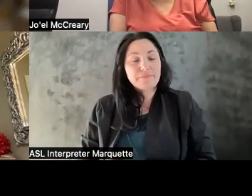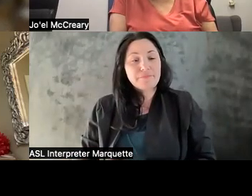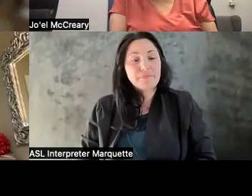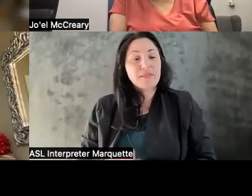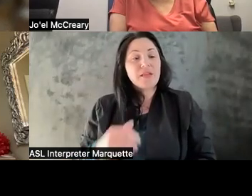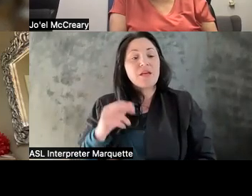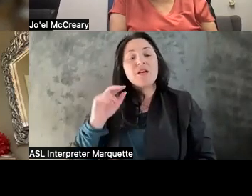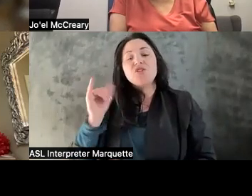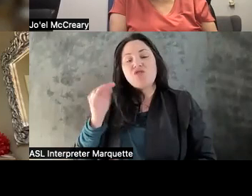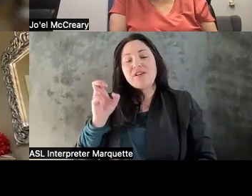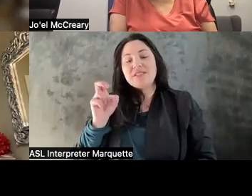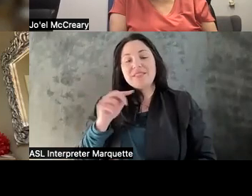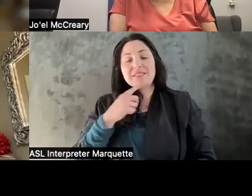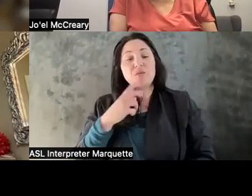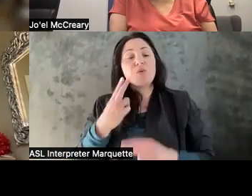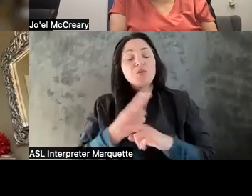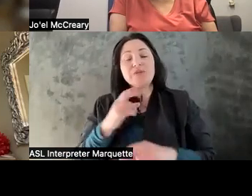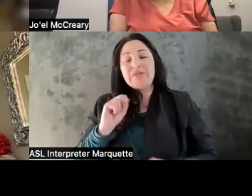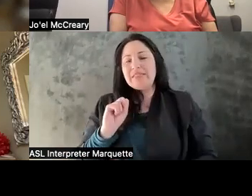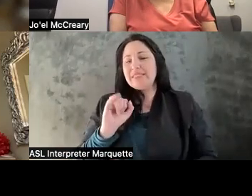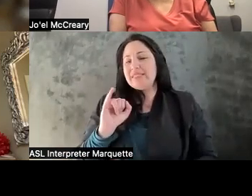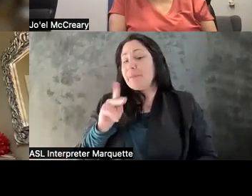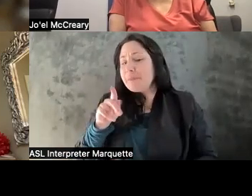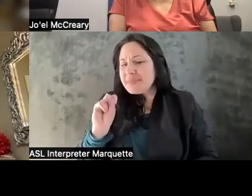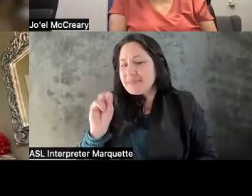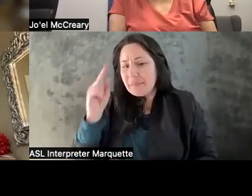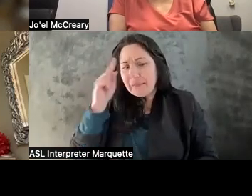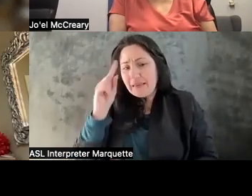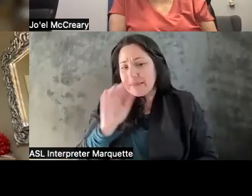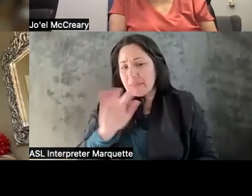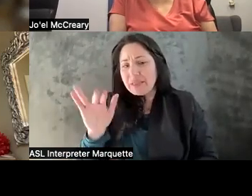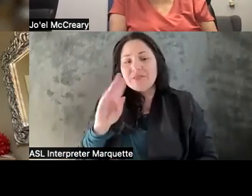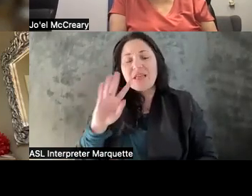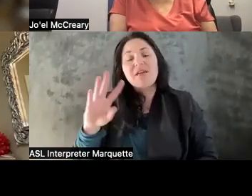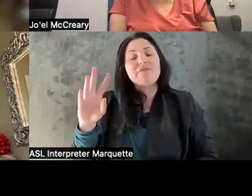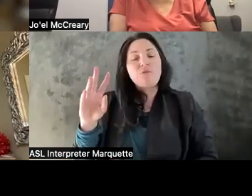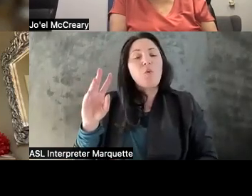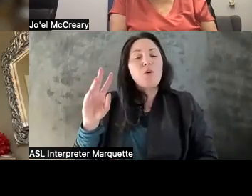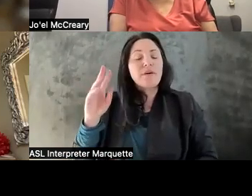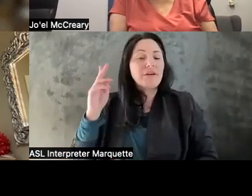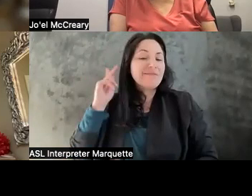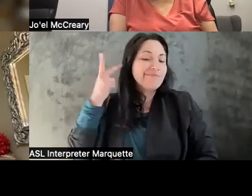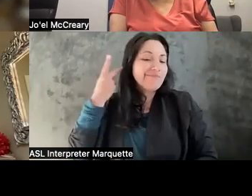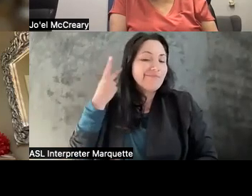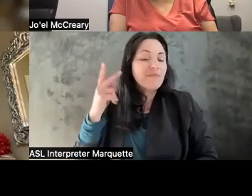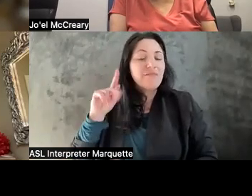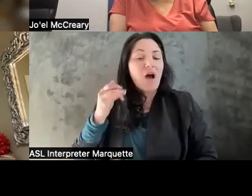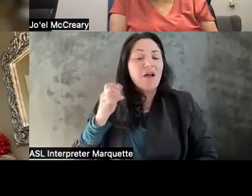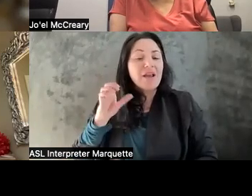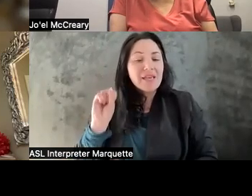So we use the SIPS program as our main phonics instruction, and as well